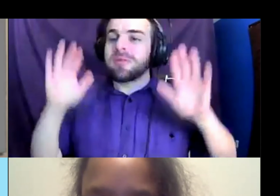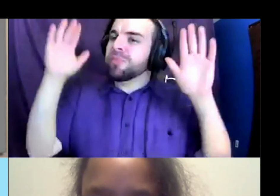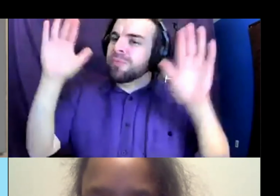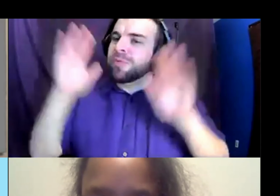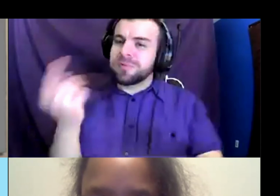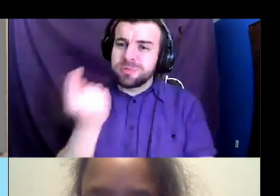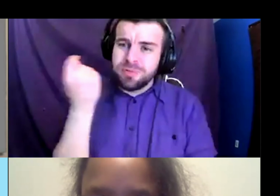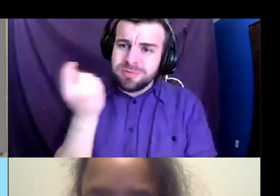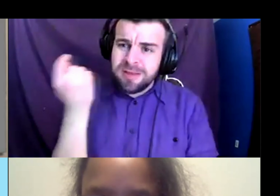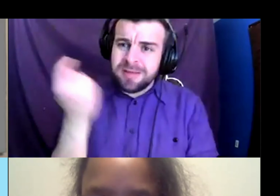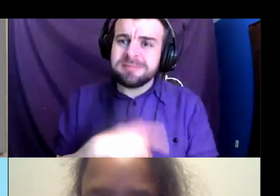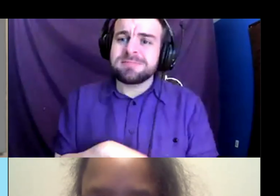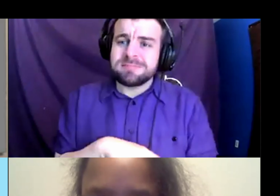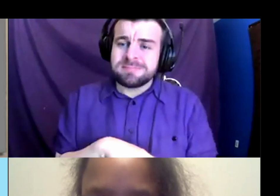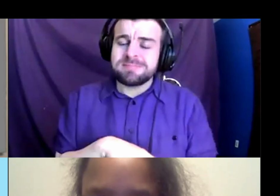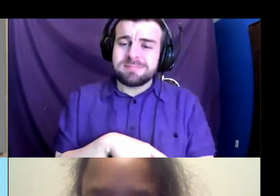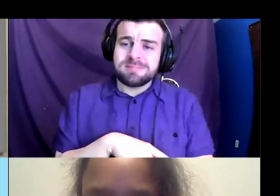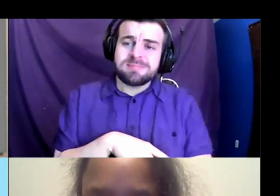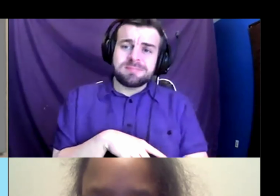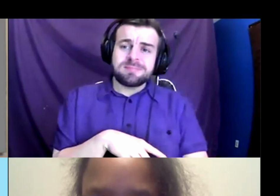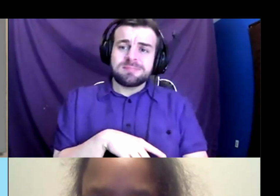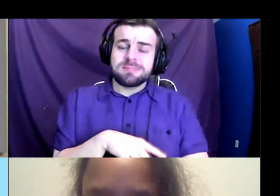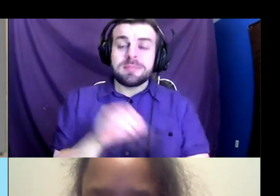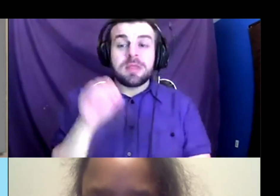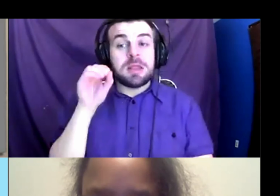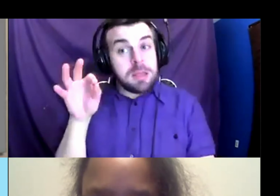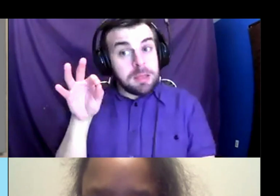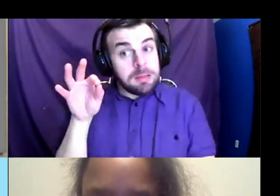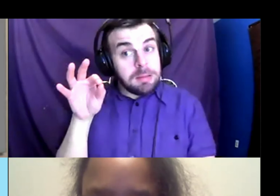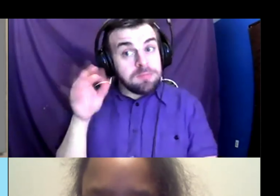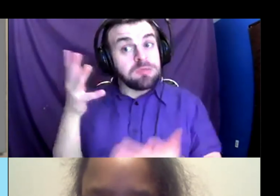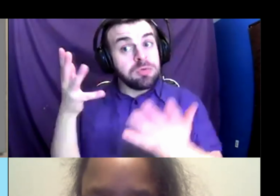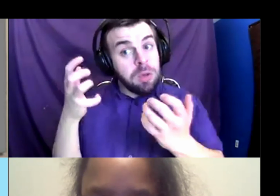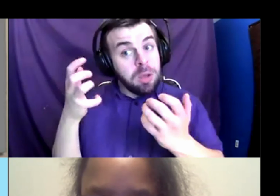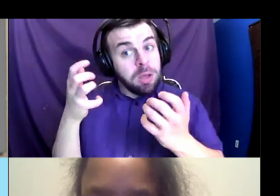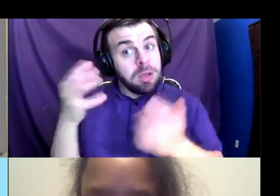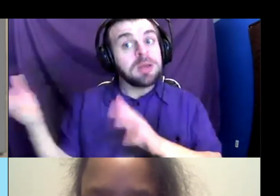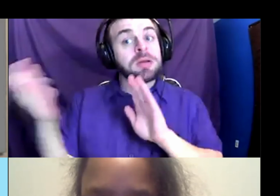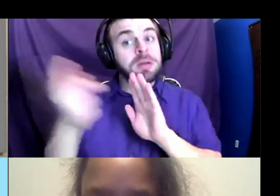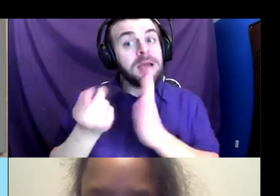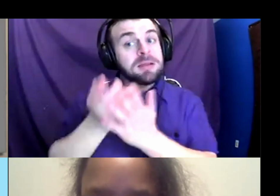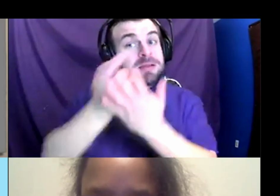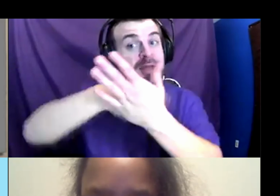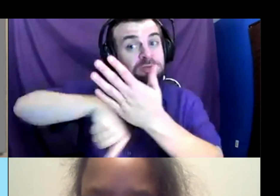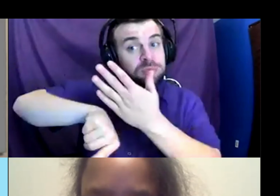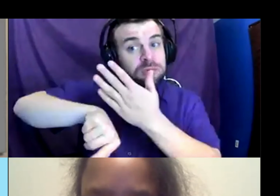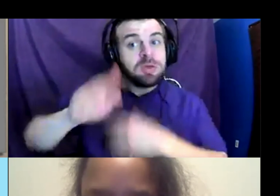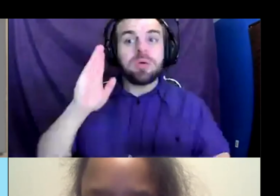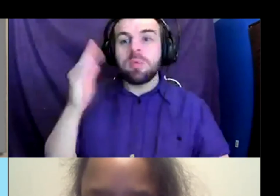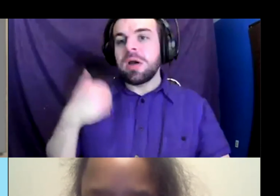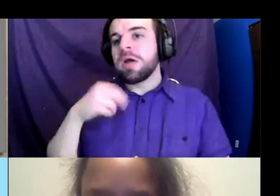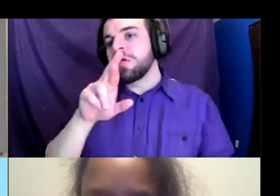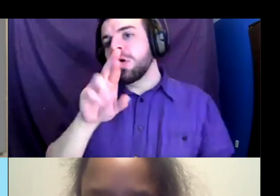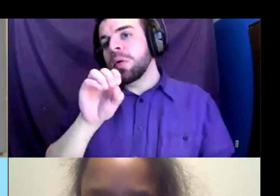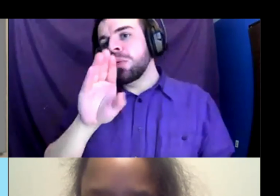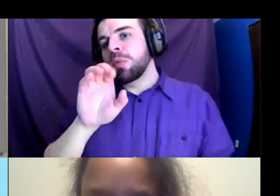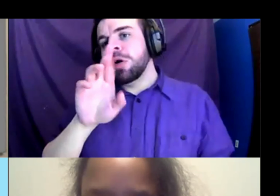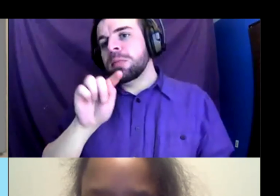And if you want, come back and see us next week. I believe we're going to have Robert Shoemake on in Southwest Ohio.